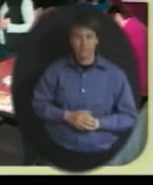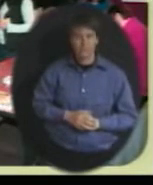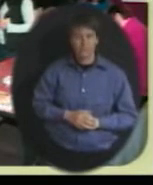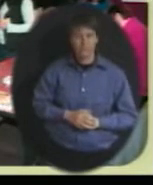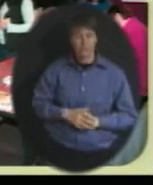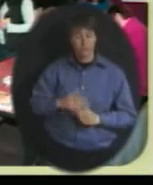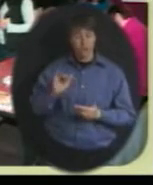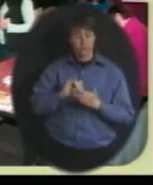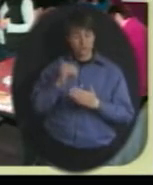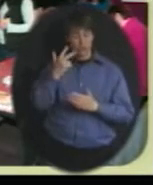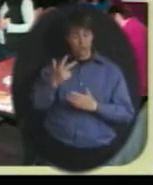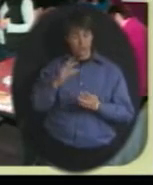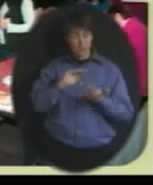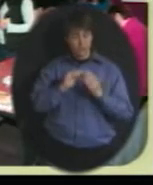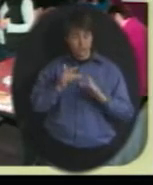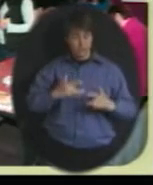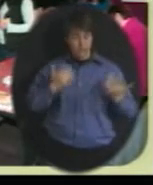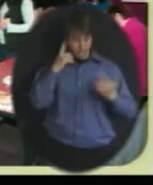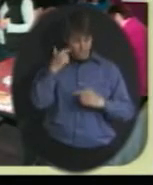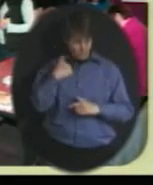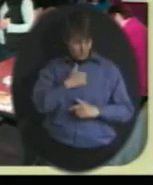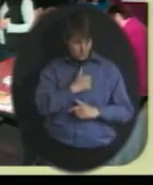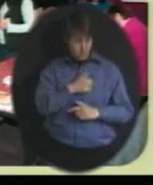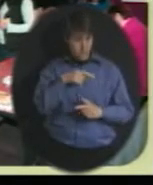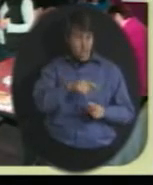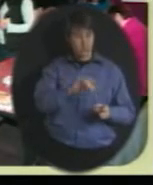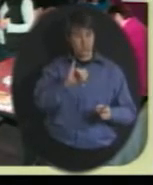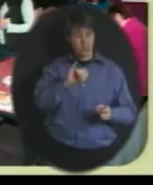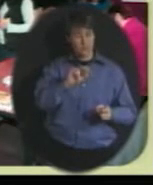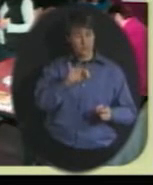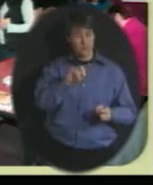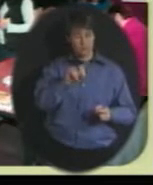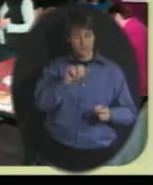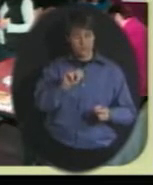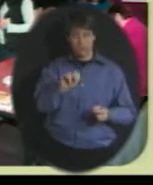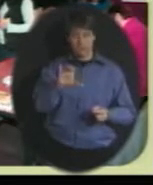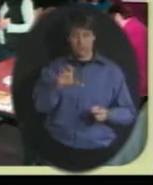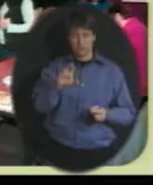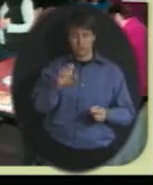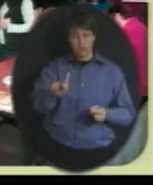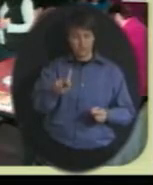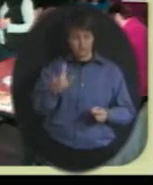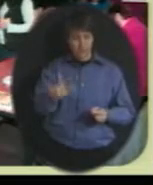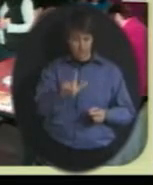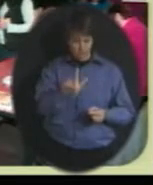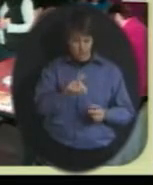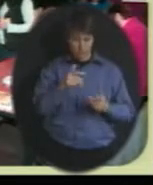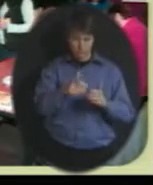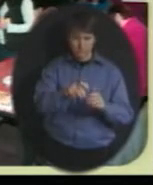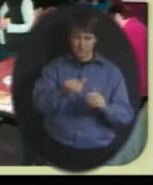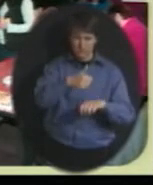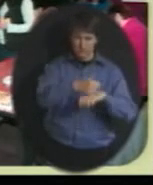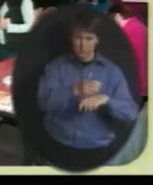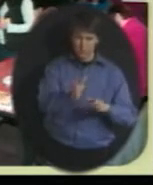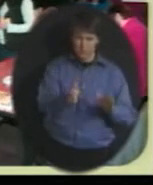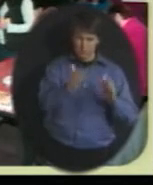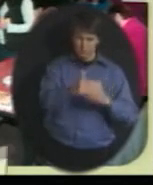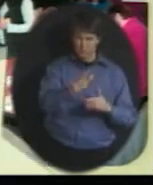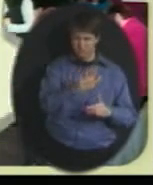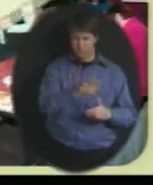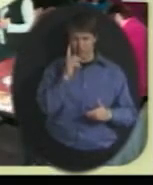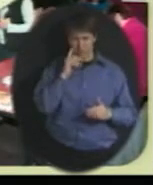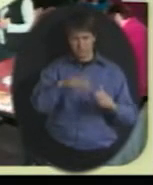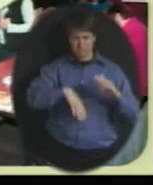3 community events for us. This was at Indian Creek Library. We had a room set aside for her that held about